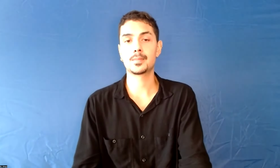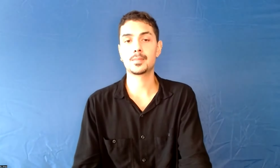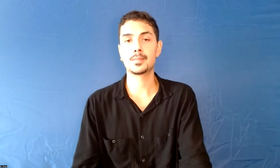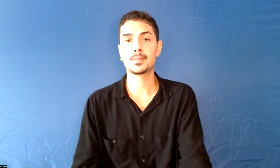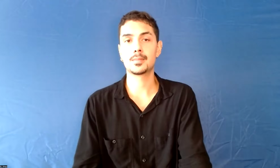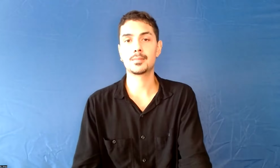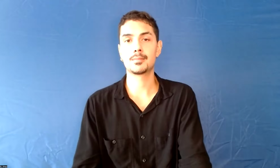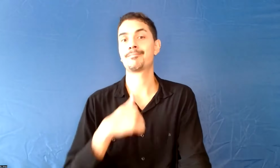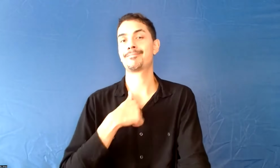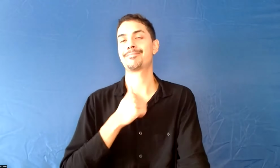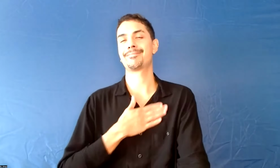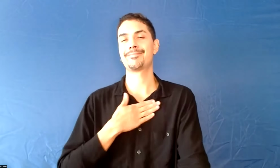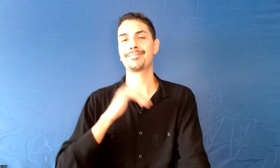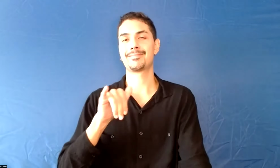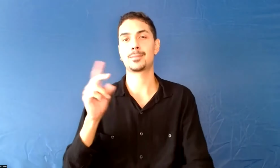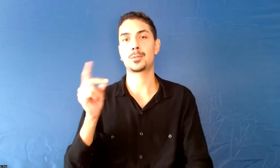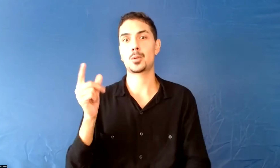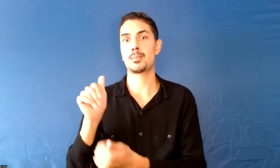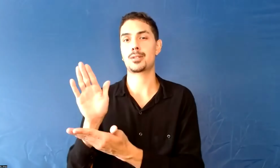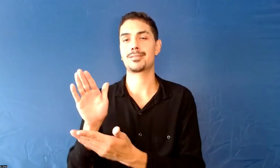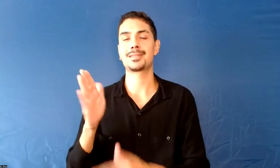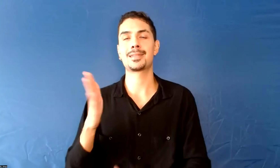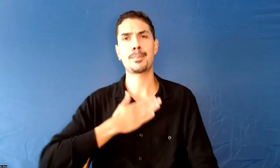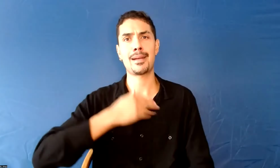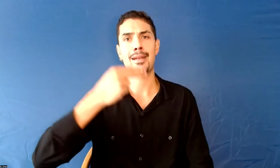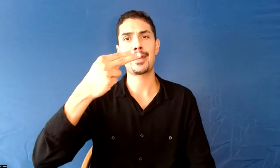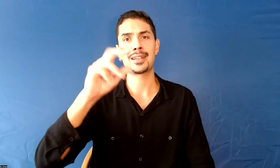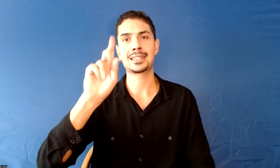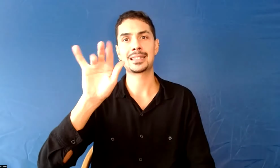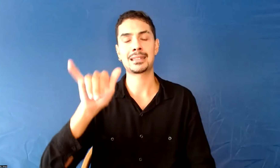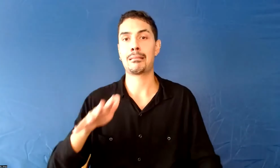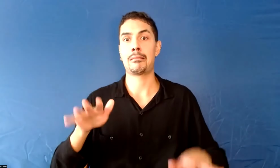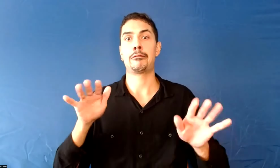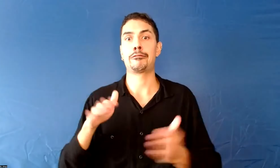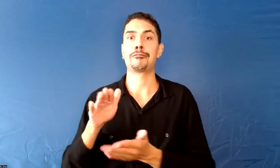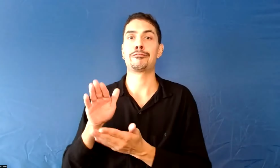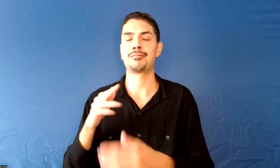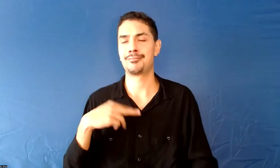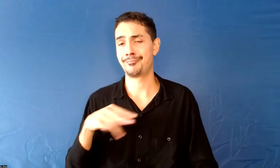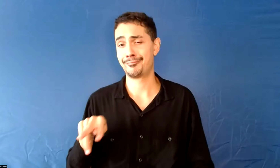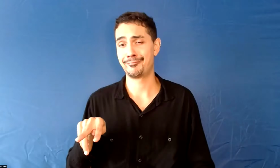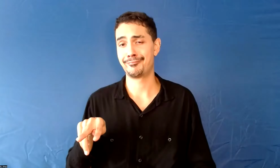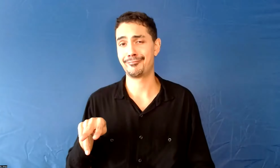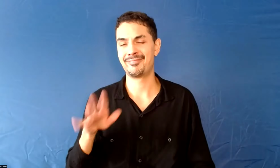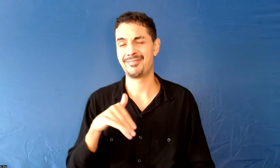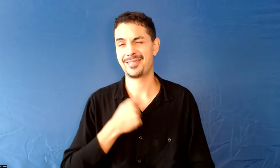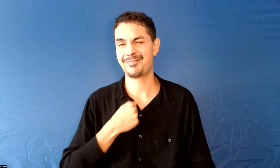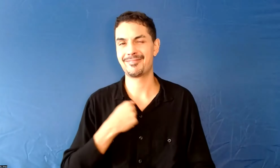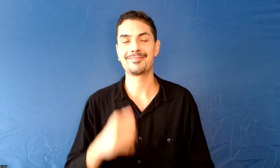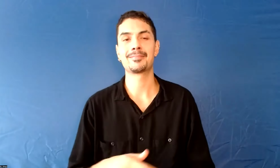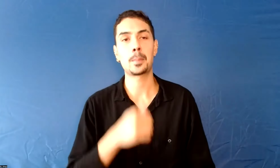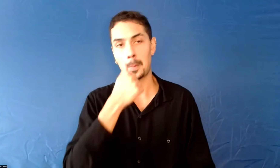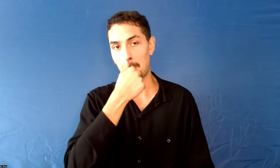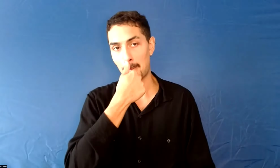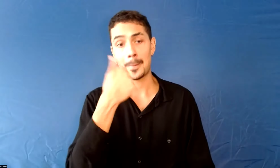I appreciate that, thank you. My husky is acting all shoka. He's just being, yeah, I'm sorry.